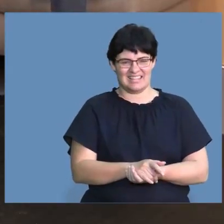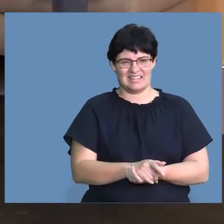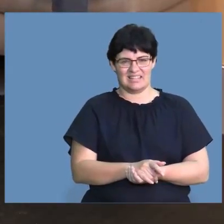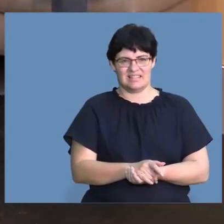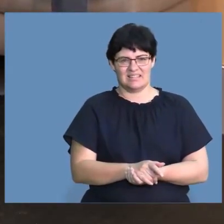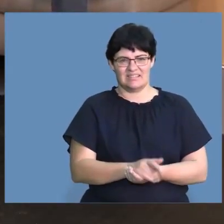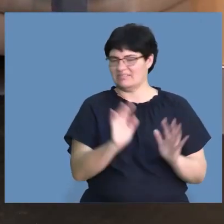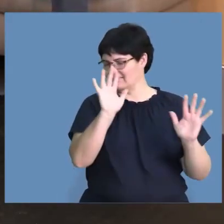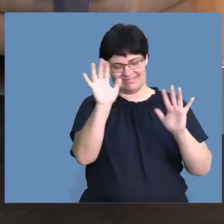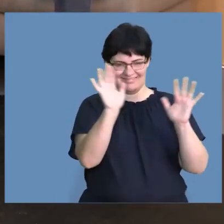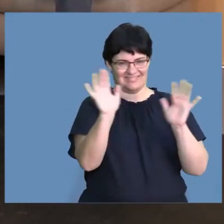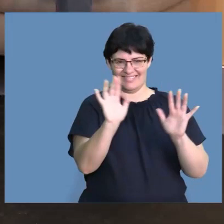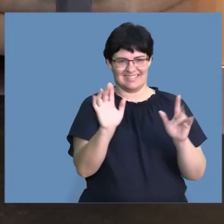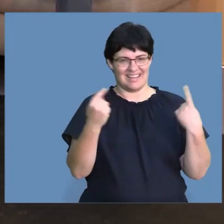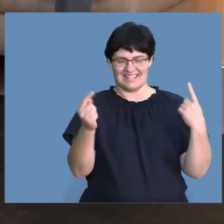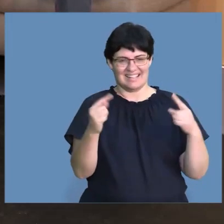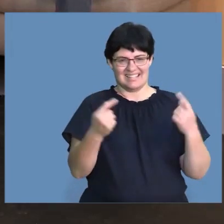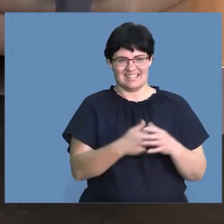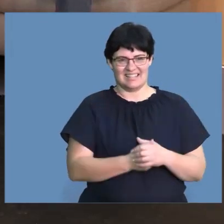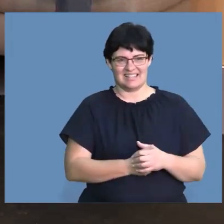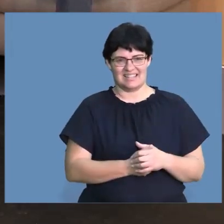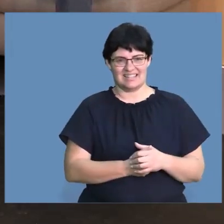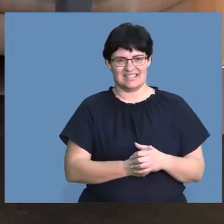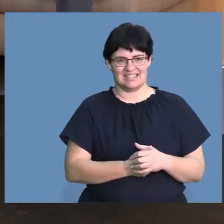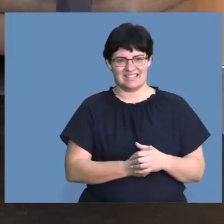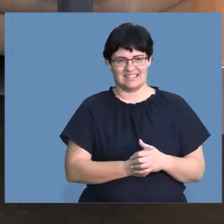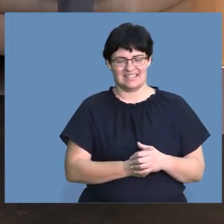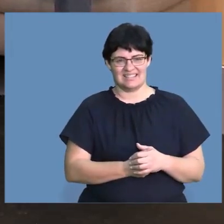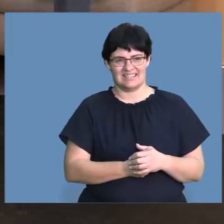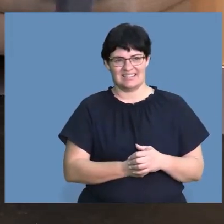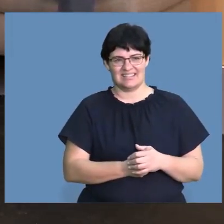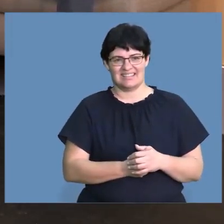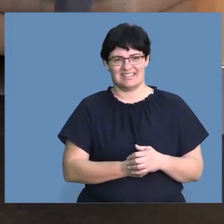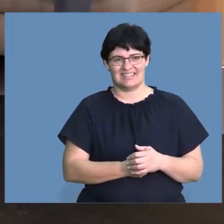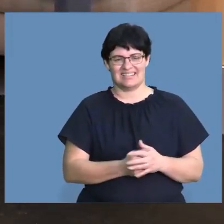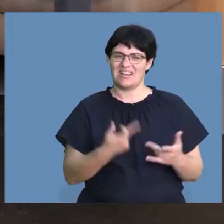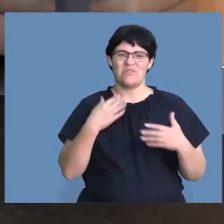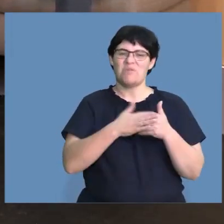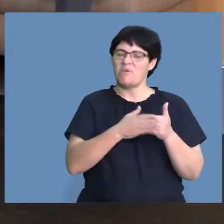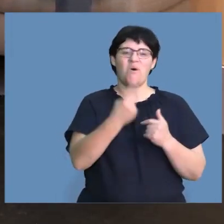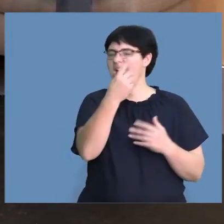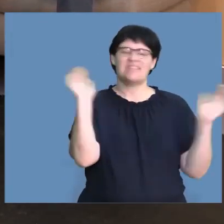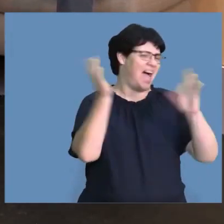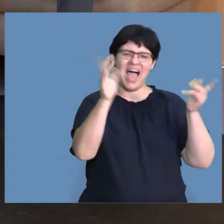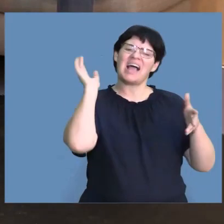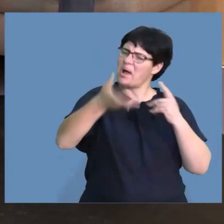Sorry, can put another one, please? Okay, please. Okay, Have another please one. answer me. Have another one. Oh, come on,